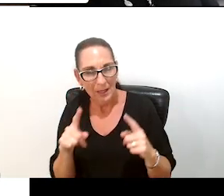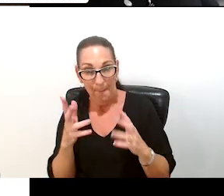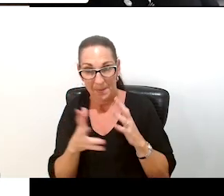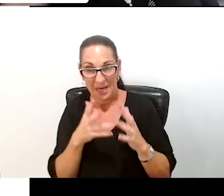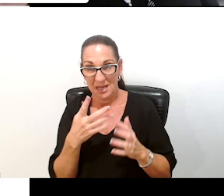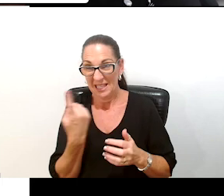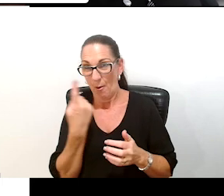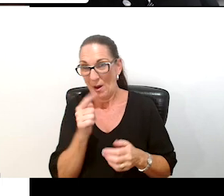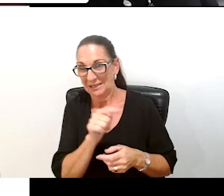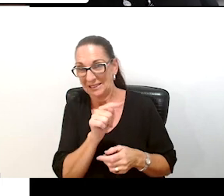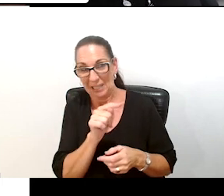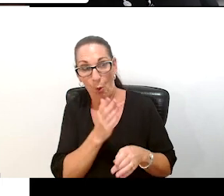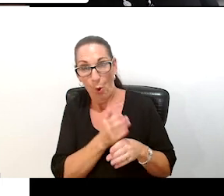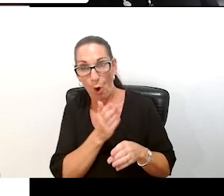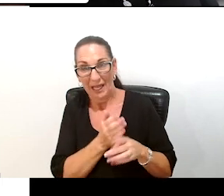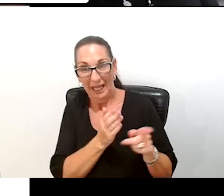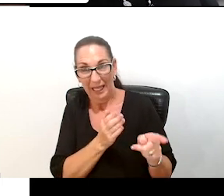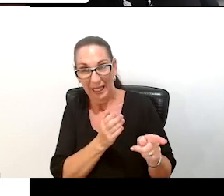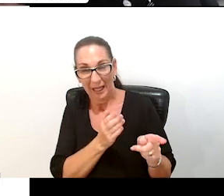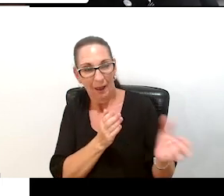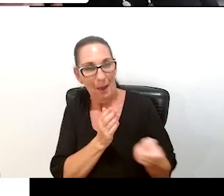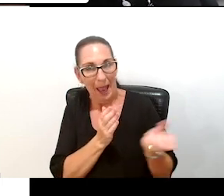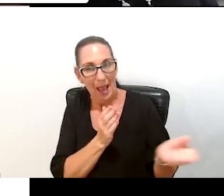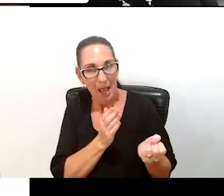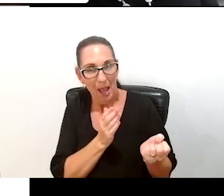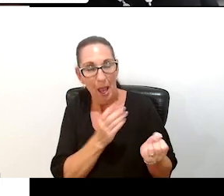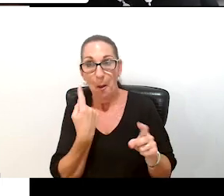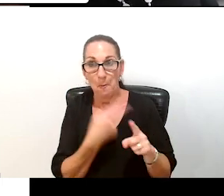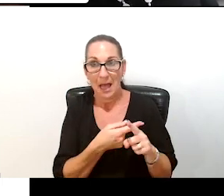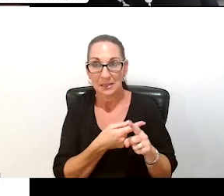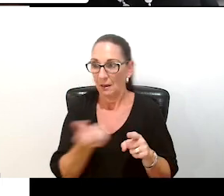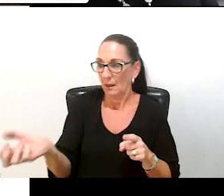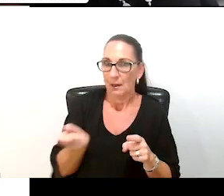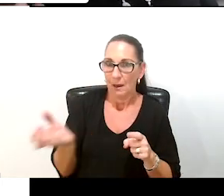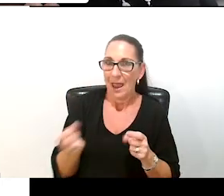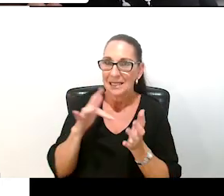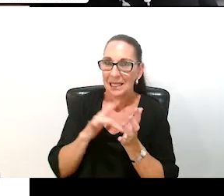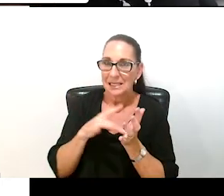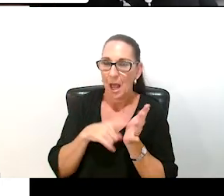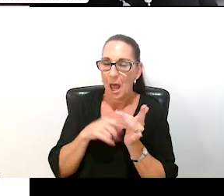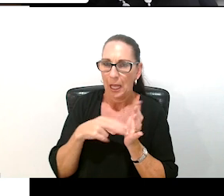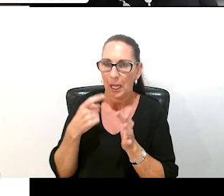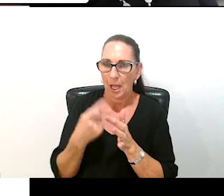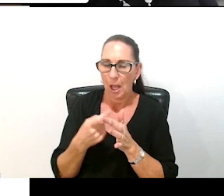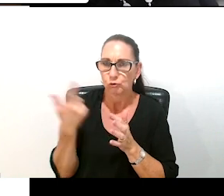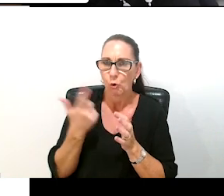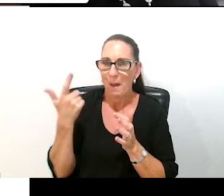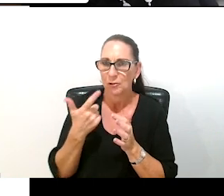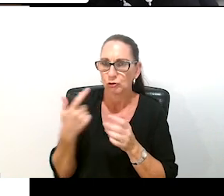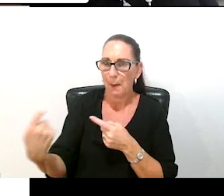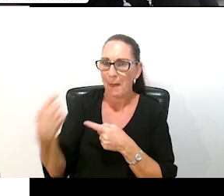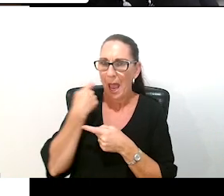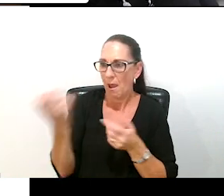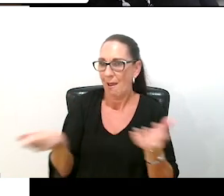was working and receiving a payment from the government, whether or not they'd been overpaid. So, for example, that might have been someone